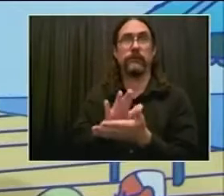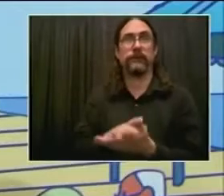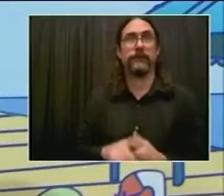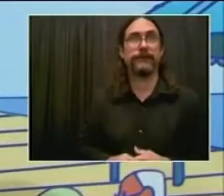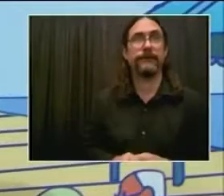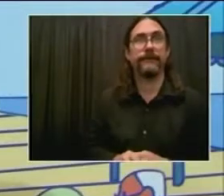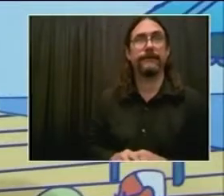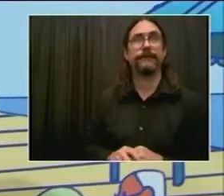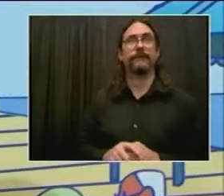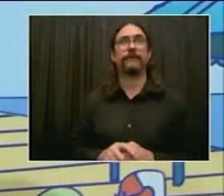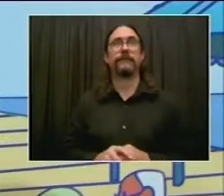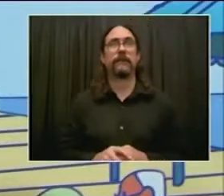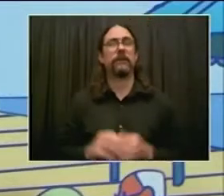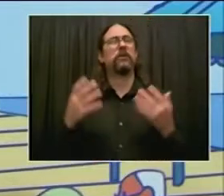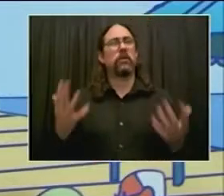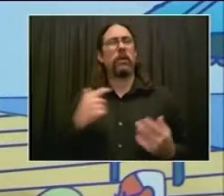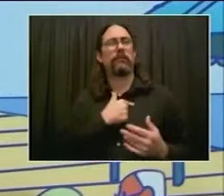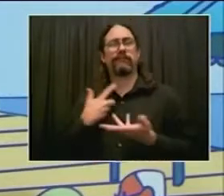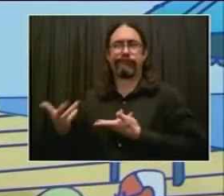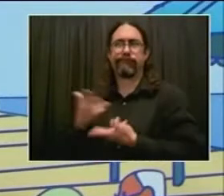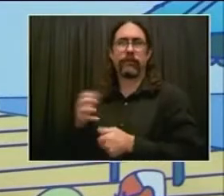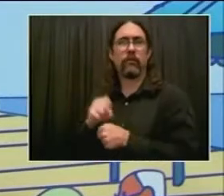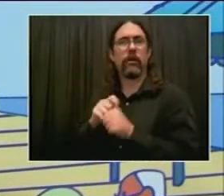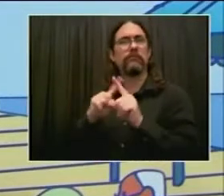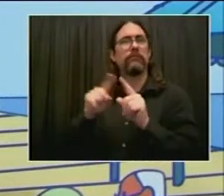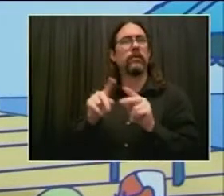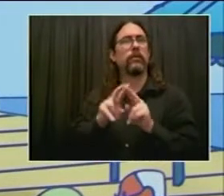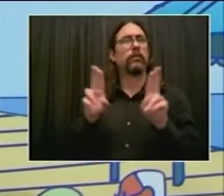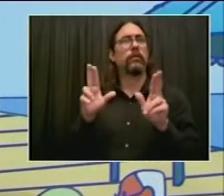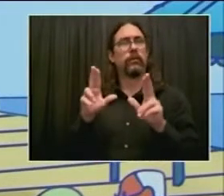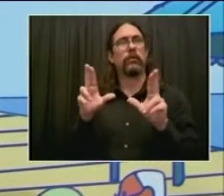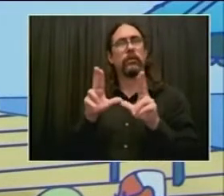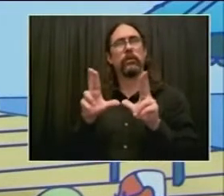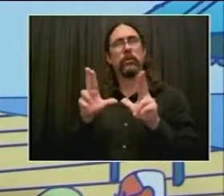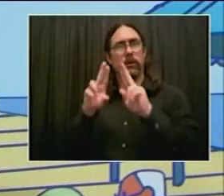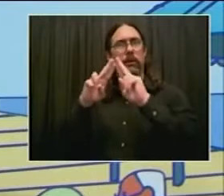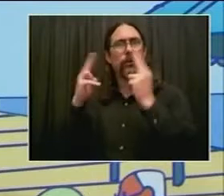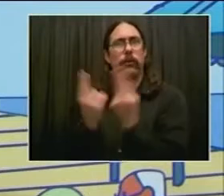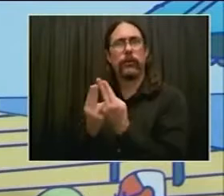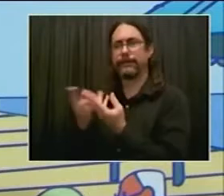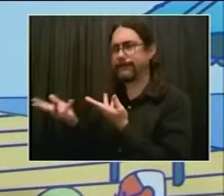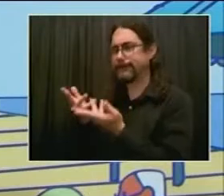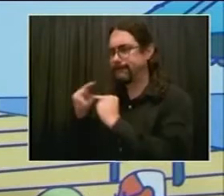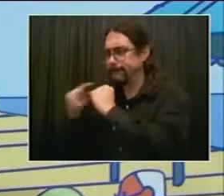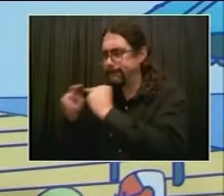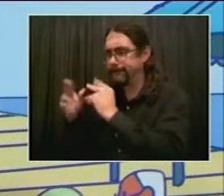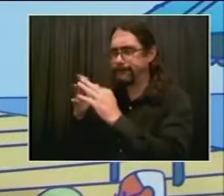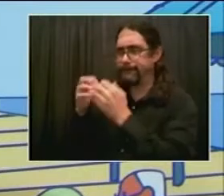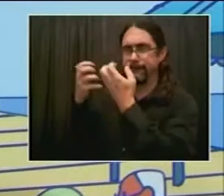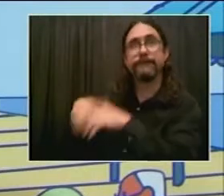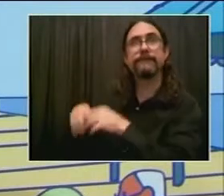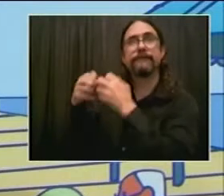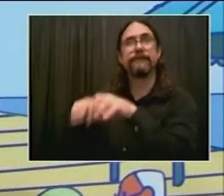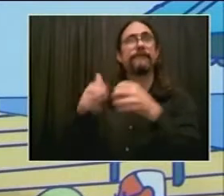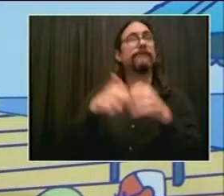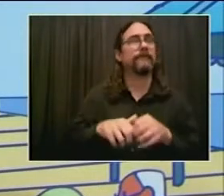unions over the last few days, and we're going to start bargaining with them immediately on the impact of this decision and how to ensure we can